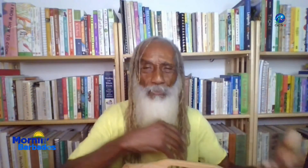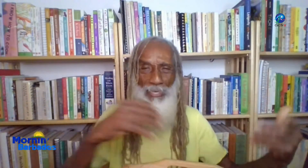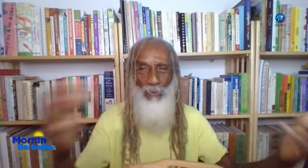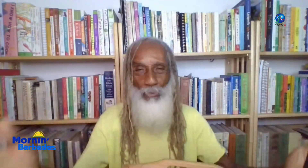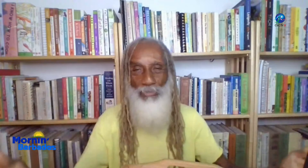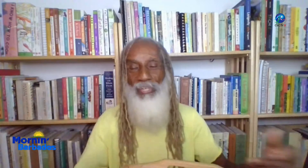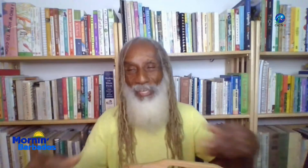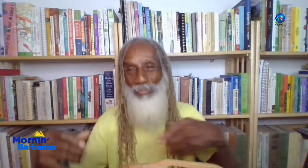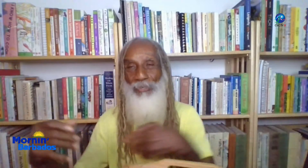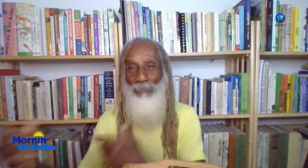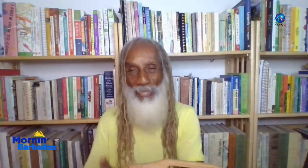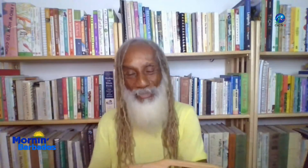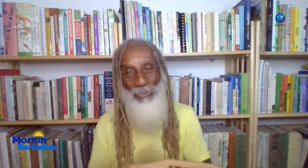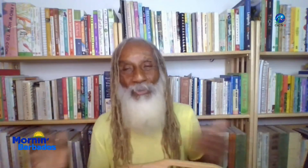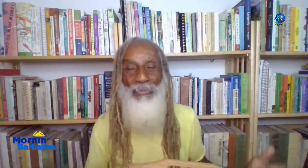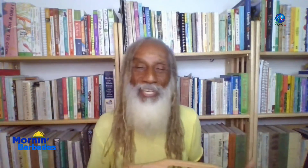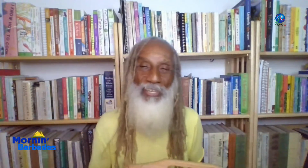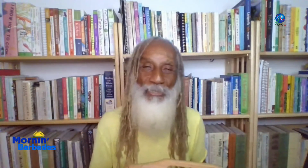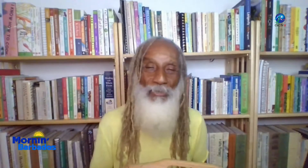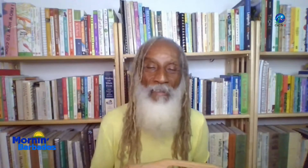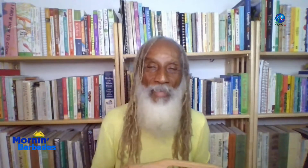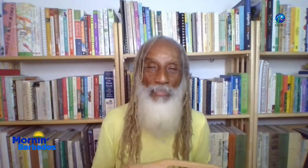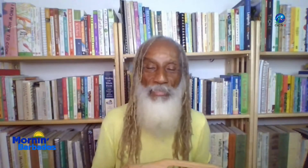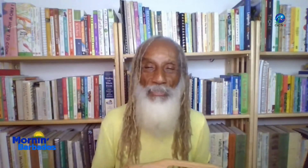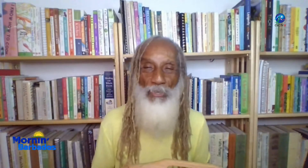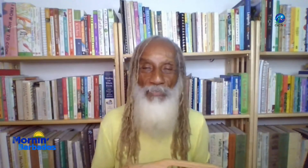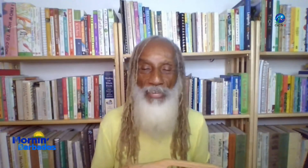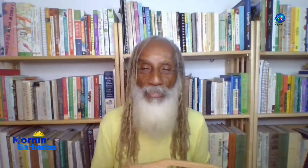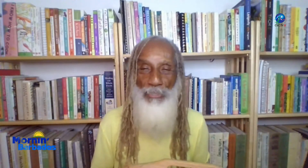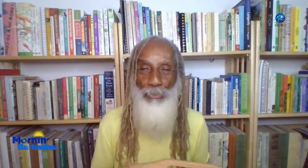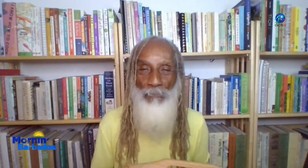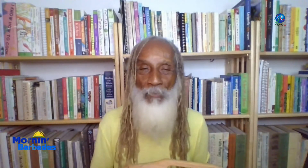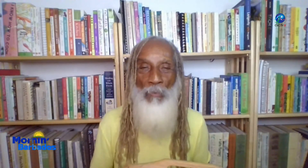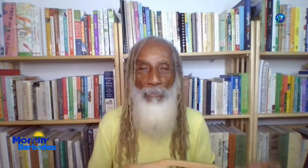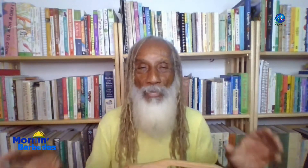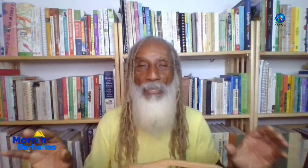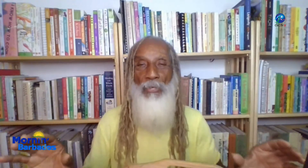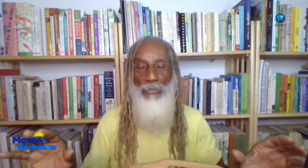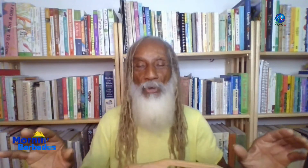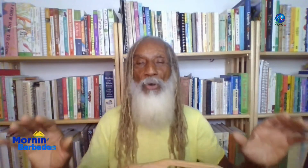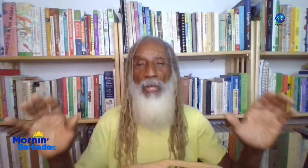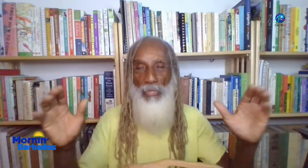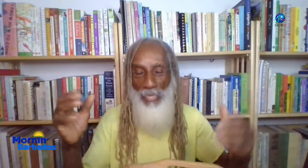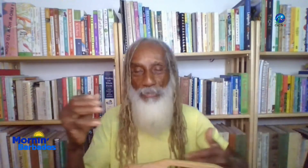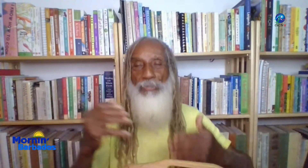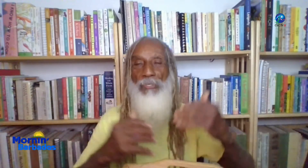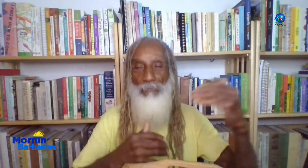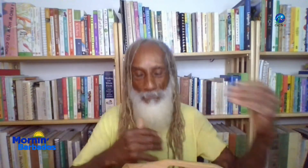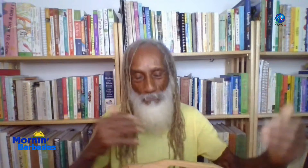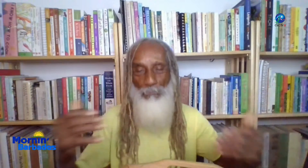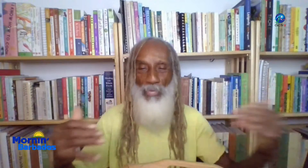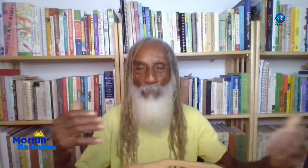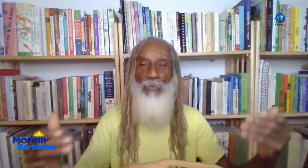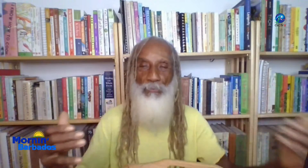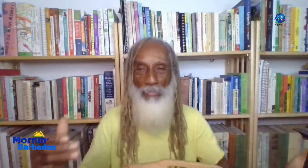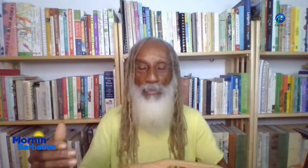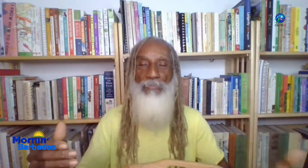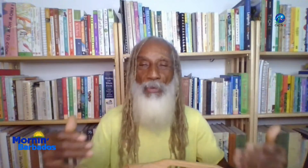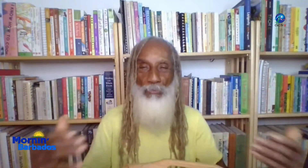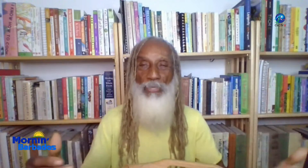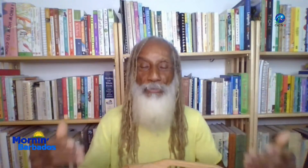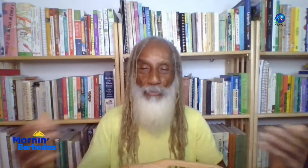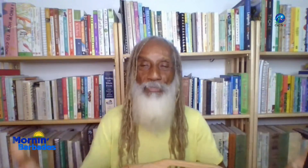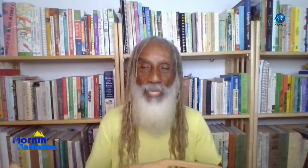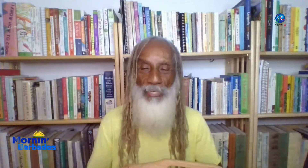trying to fit it in with our work schedule, with our school schedule, and things of that nature. But, let's pick up